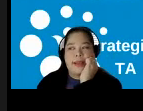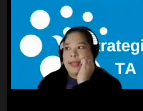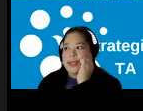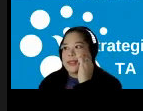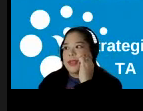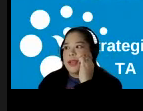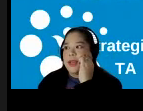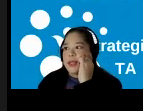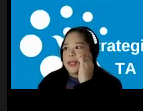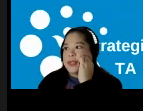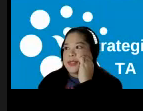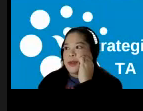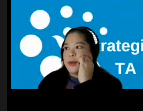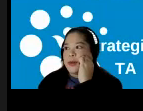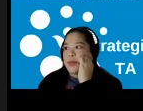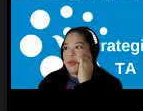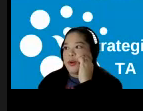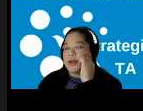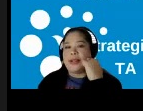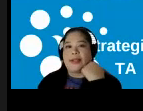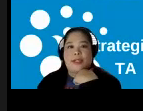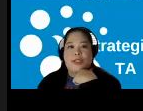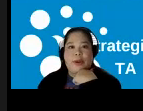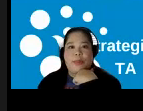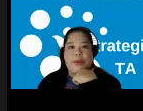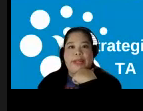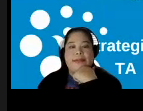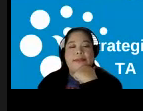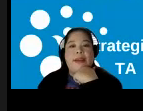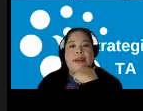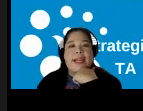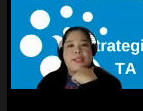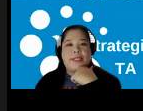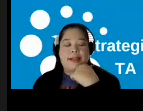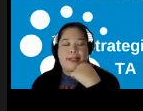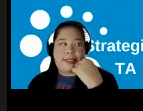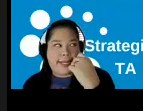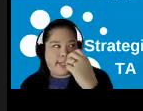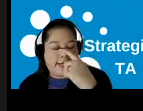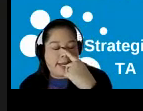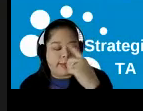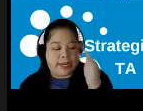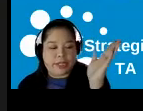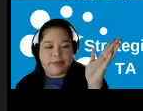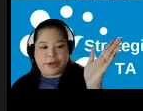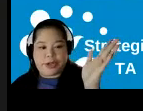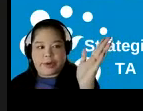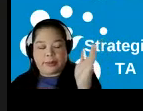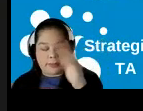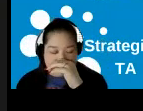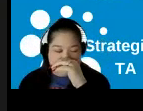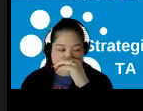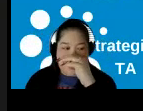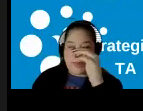Yeah, that is so important, and that's such a great point. I actually saw this statistic. It was actually for New